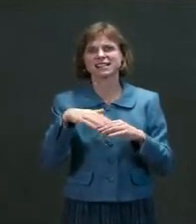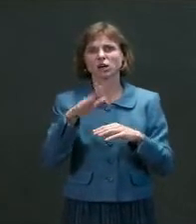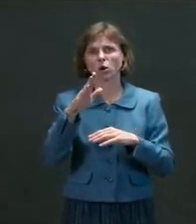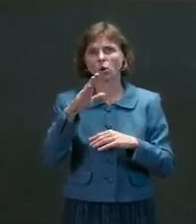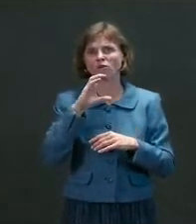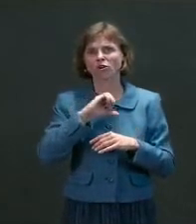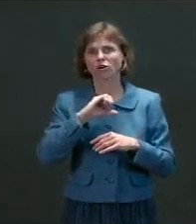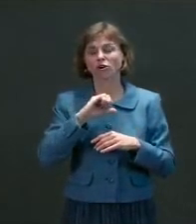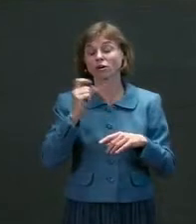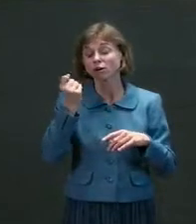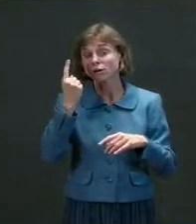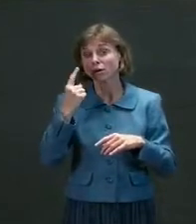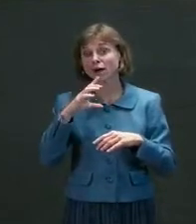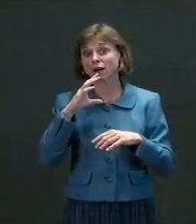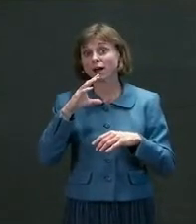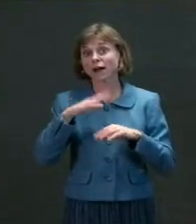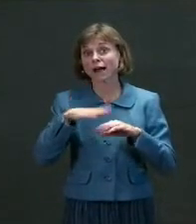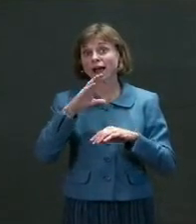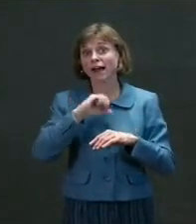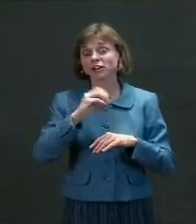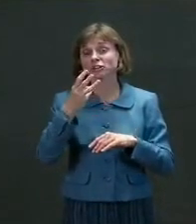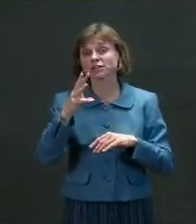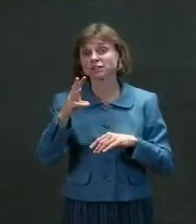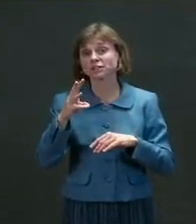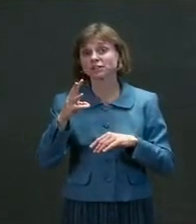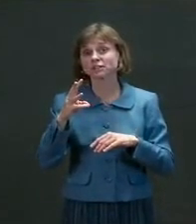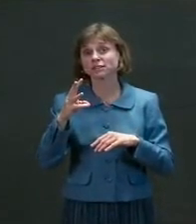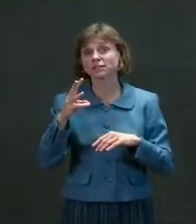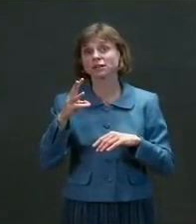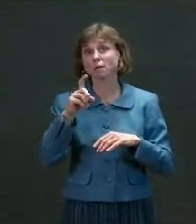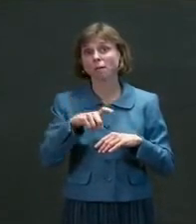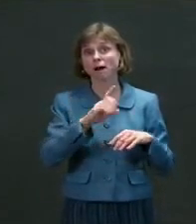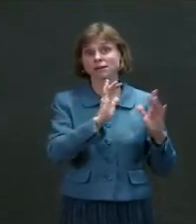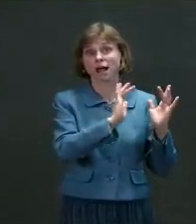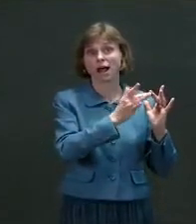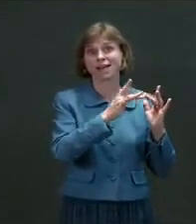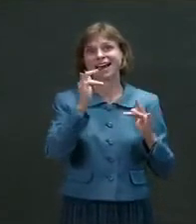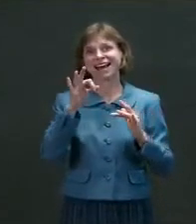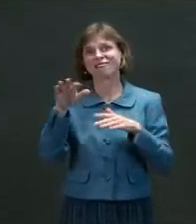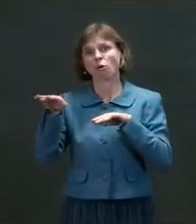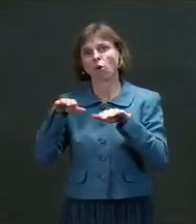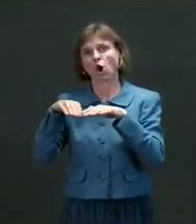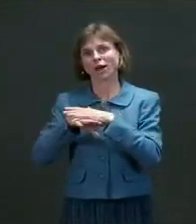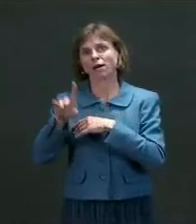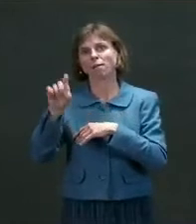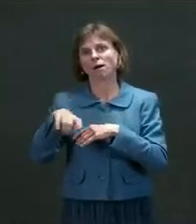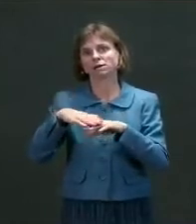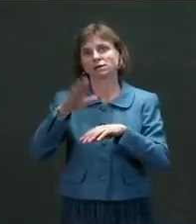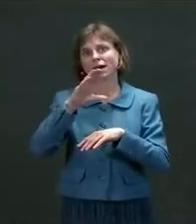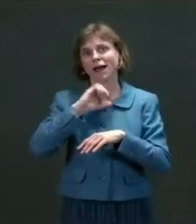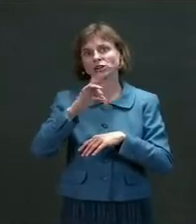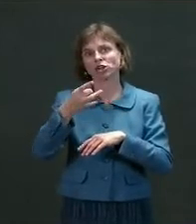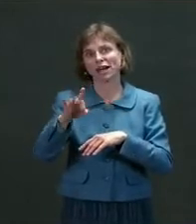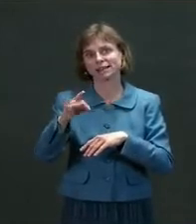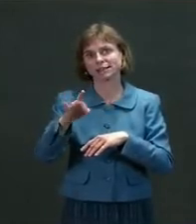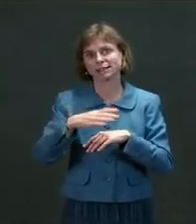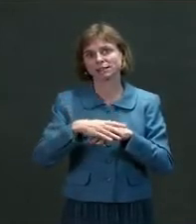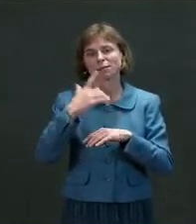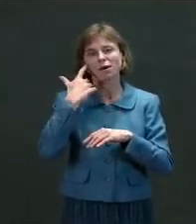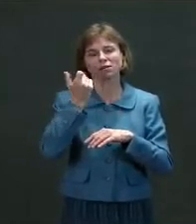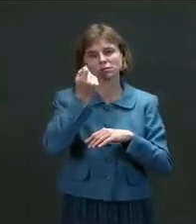over has to be, the appointment needs to be made online. If they are walk-in, it does have to be 18 or older due to them just being